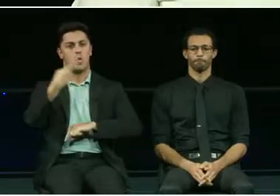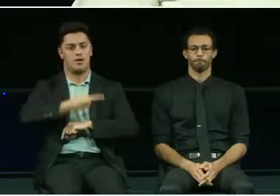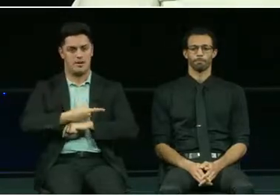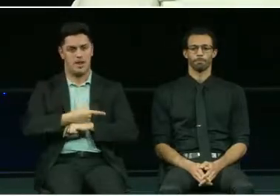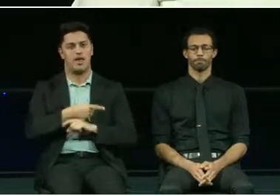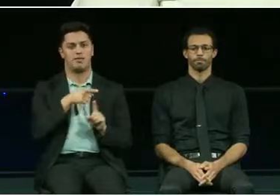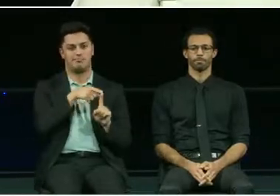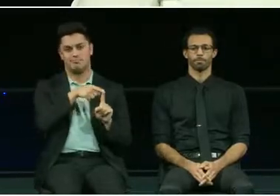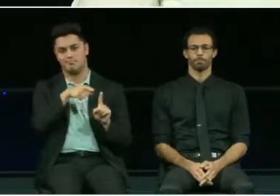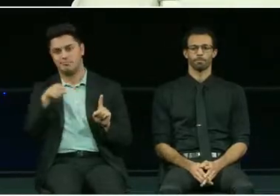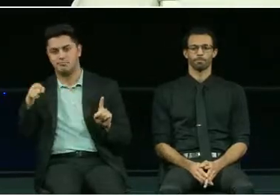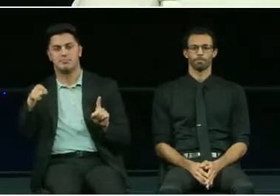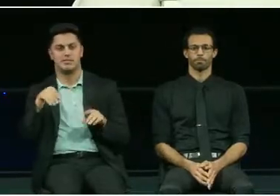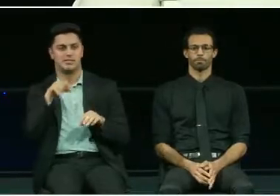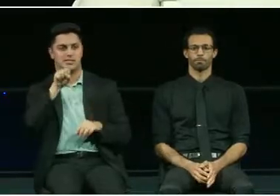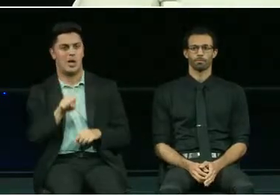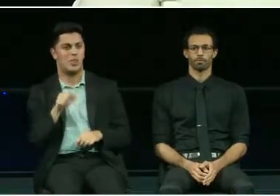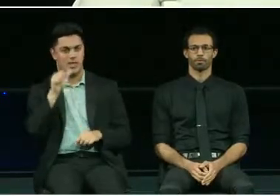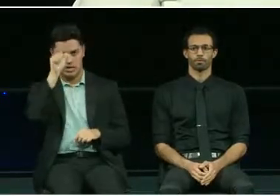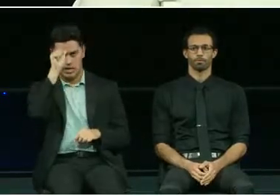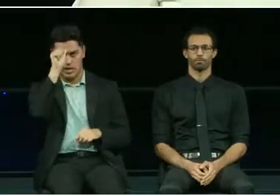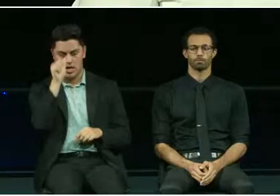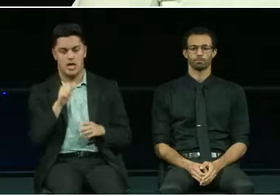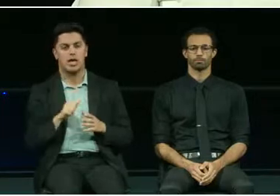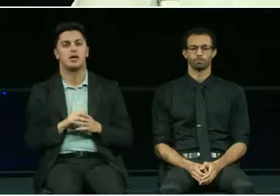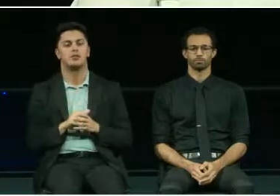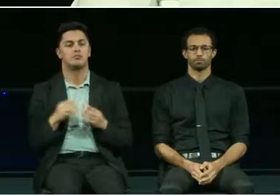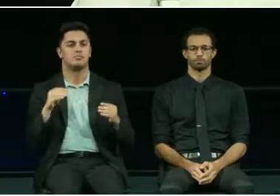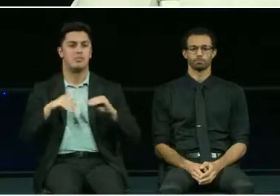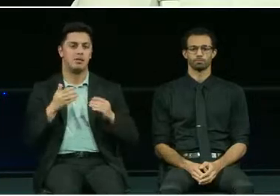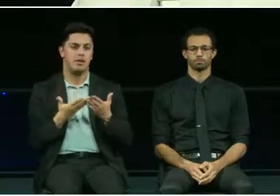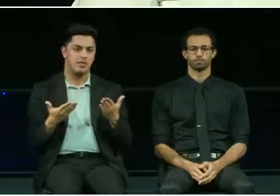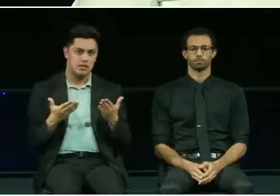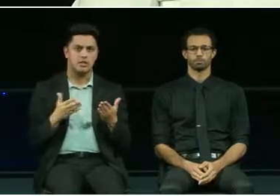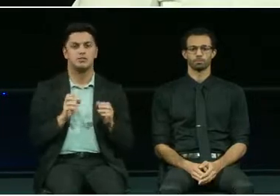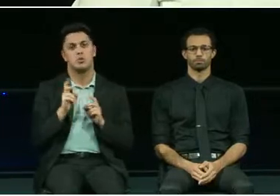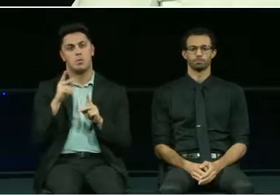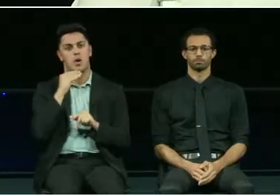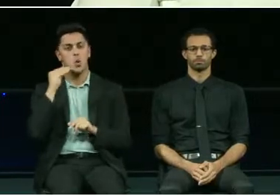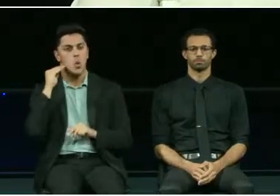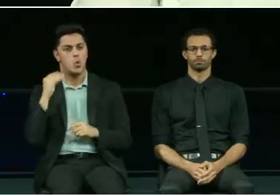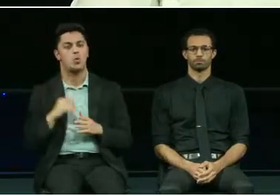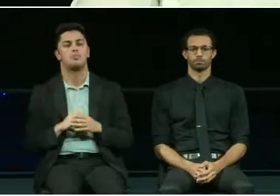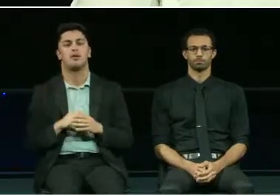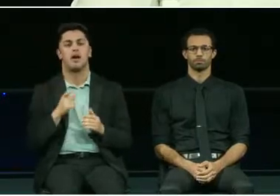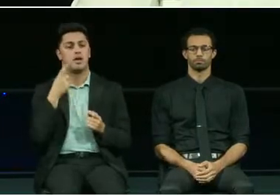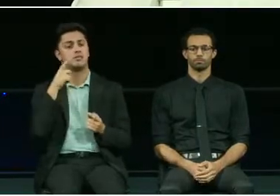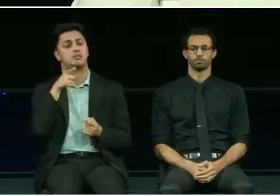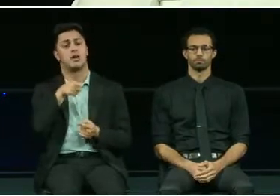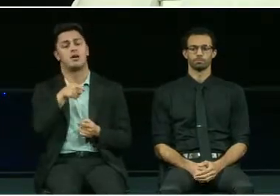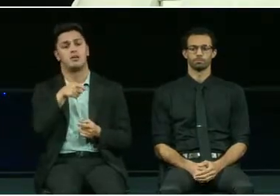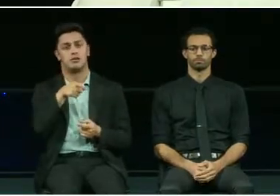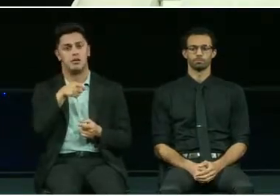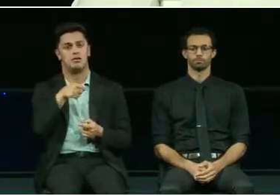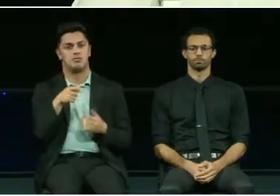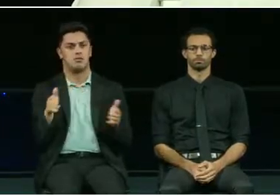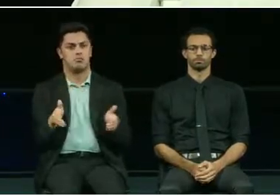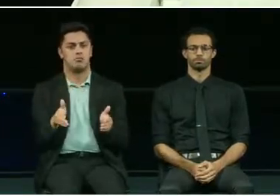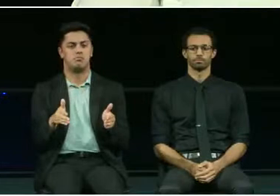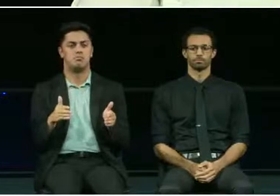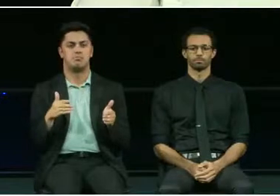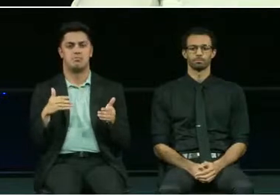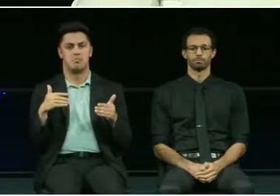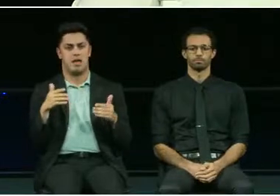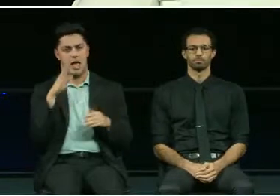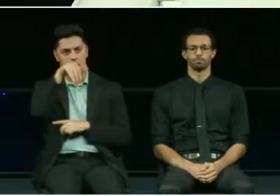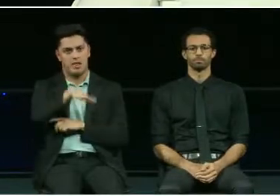Bangalore in the south of India to pack my things and shift back home. And that's when I saw this little elephant calf that was